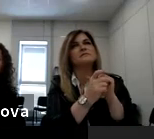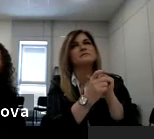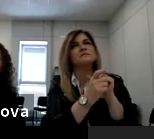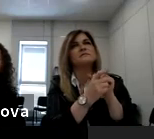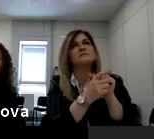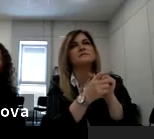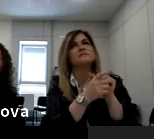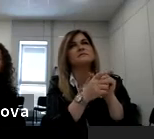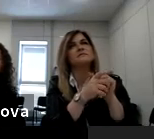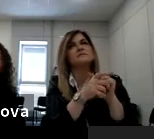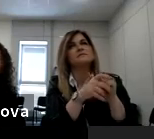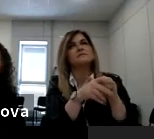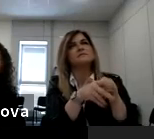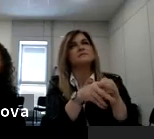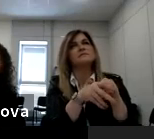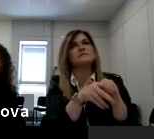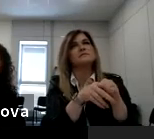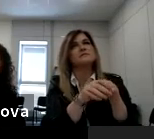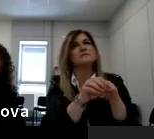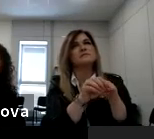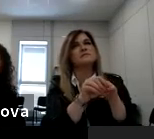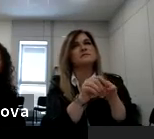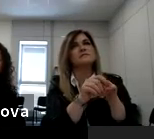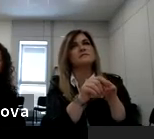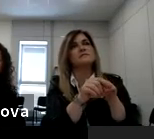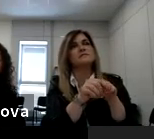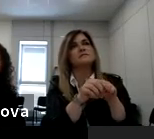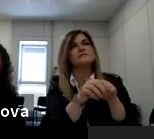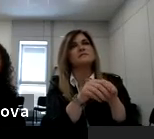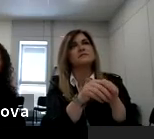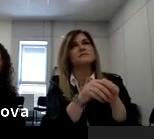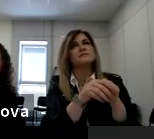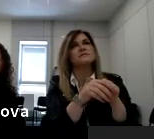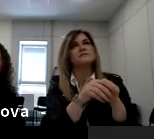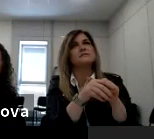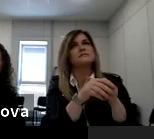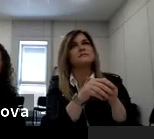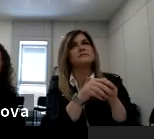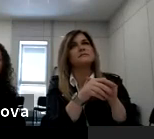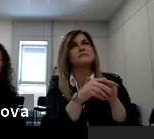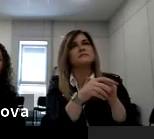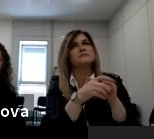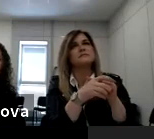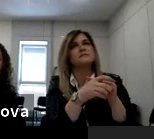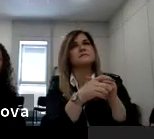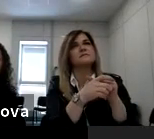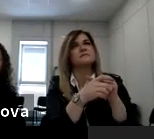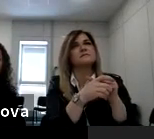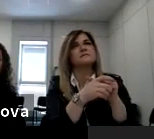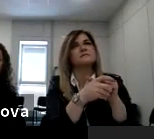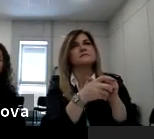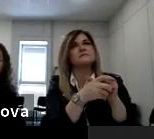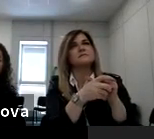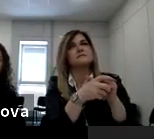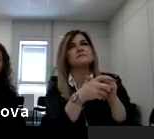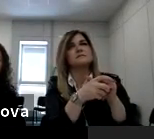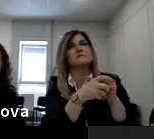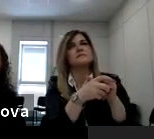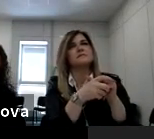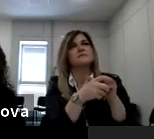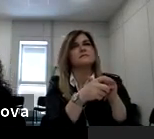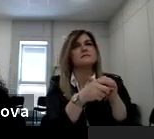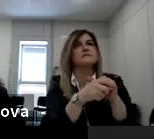colors of luminous from the up and from the bottom, as you see in the picture. So it is one